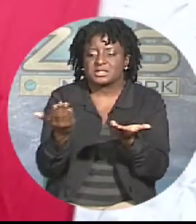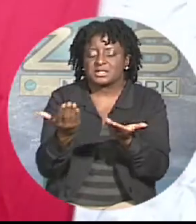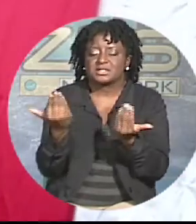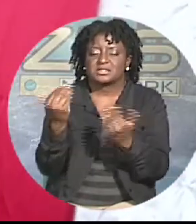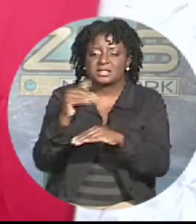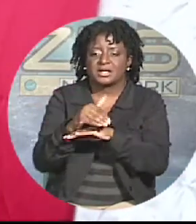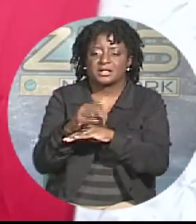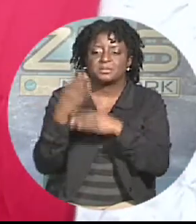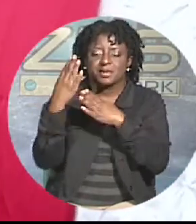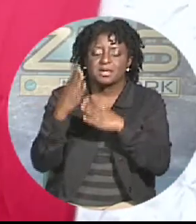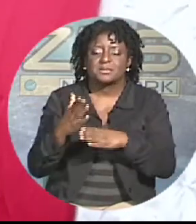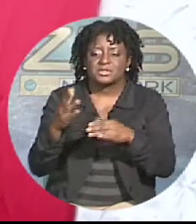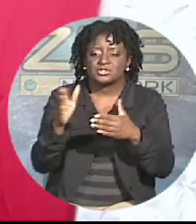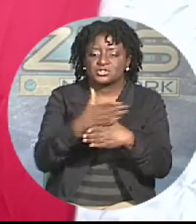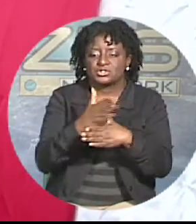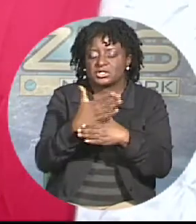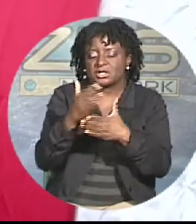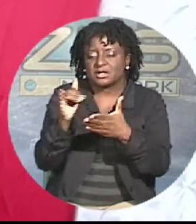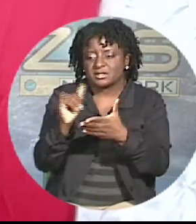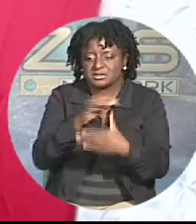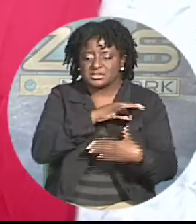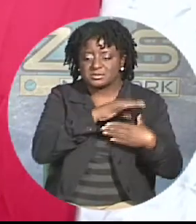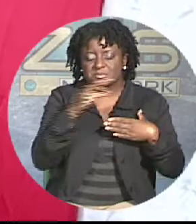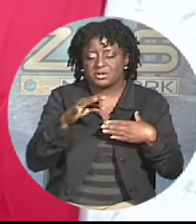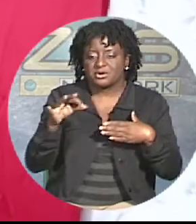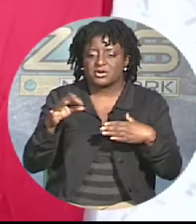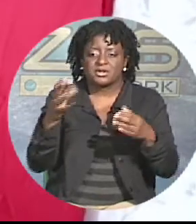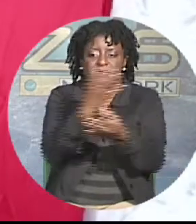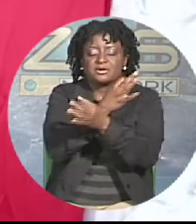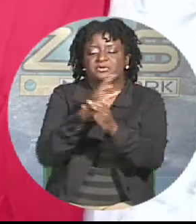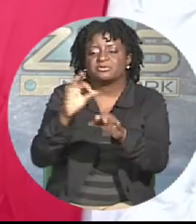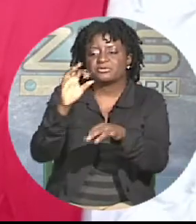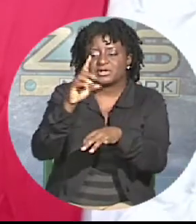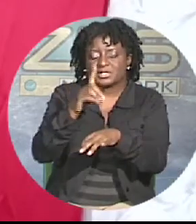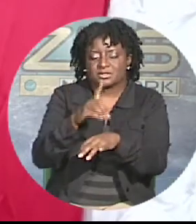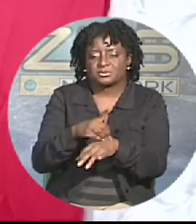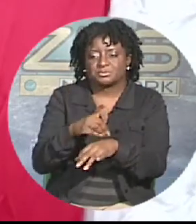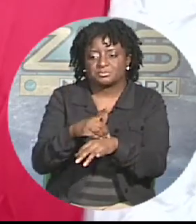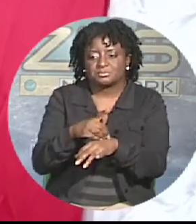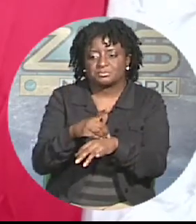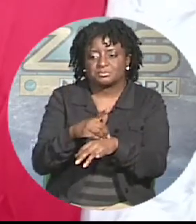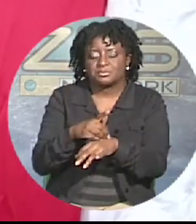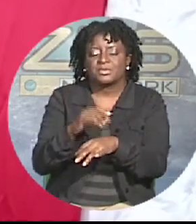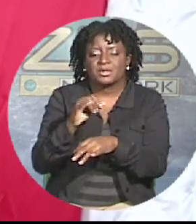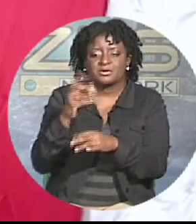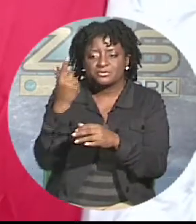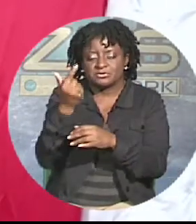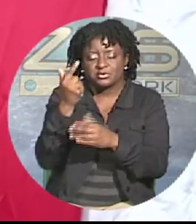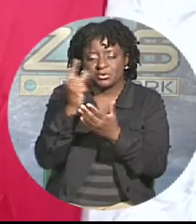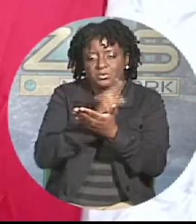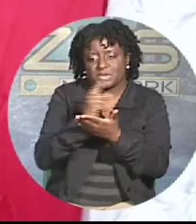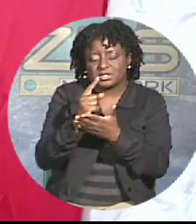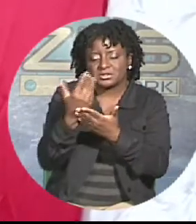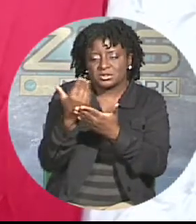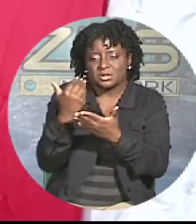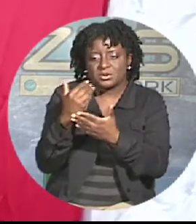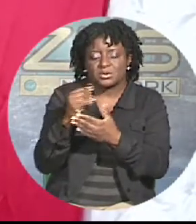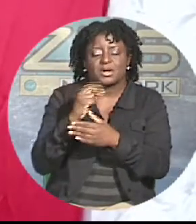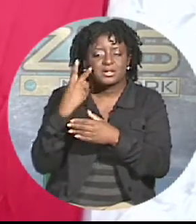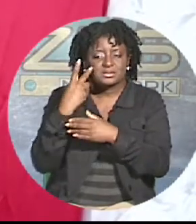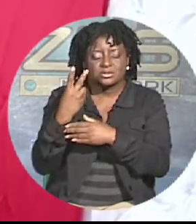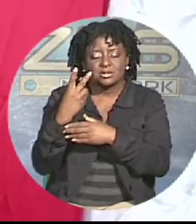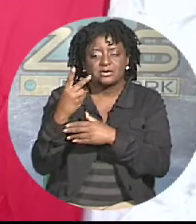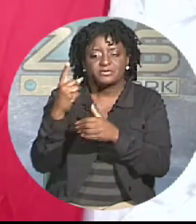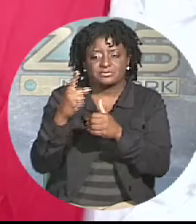Bahamians share that spirit of freedom, demonstrated again during elections just a few weeks ago. I witnessed firsthand Bahamians' dedication to